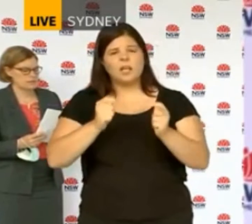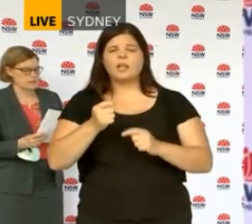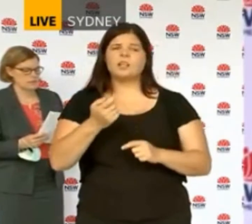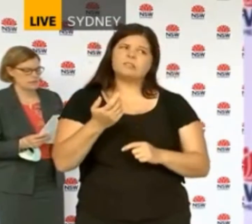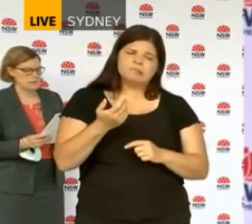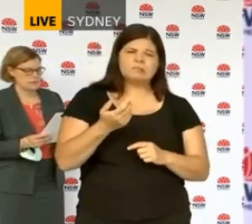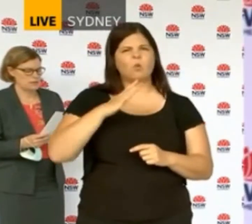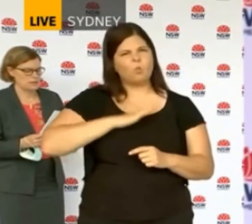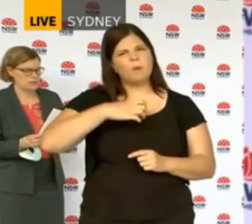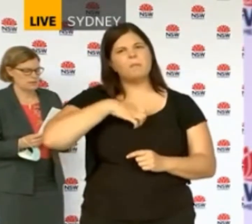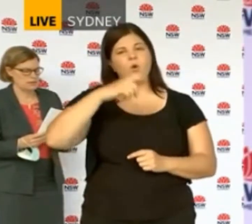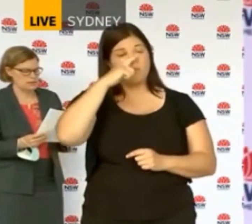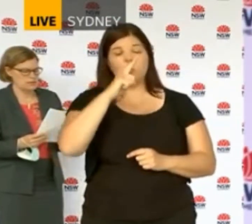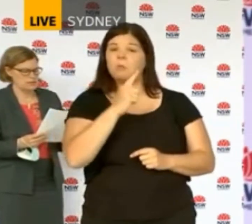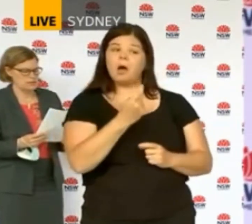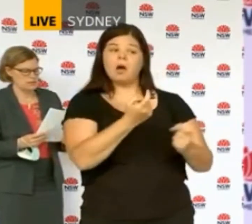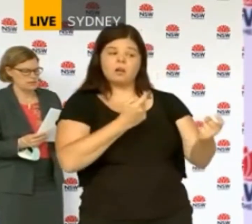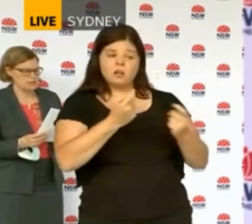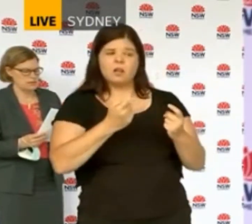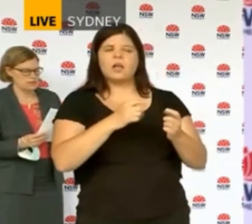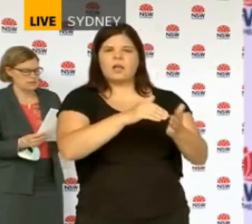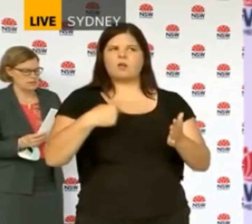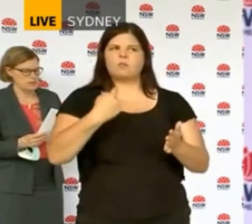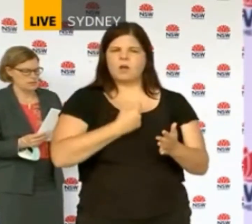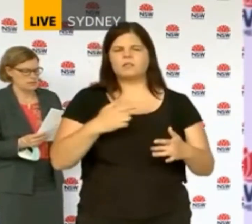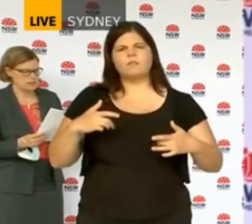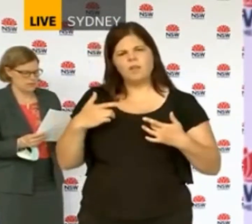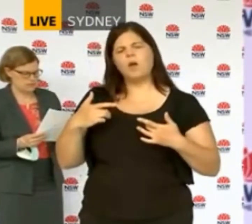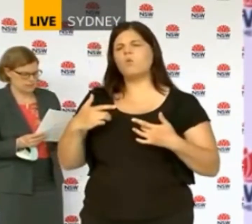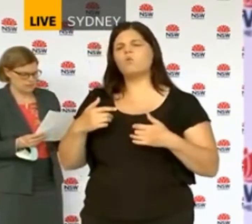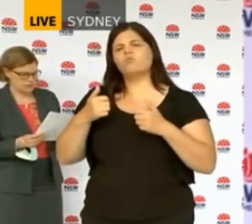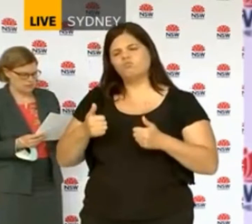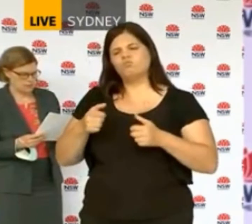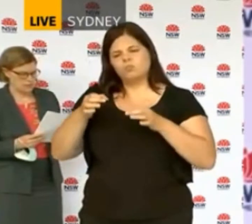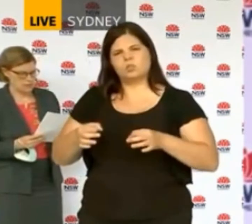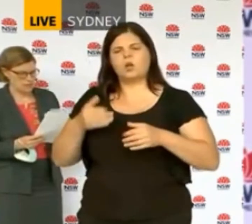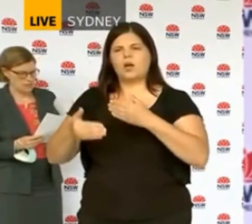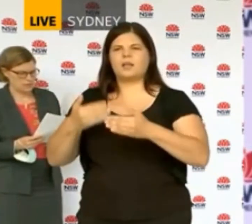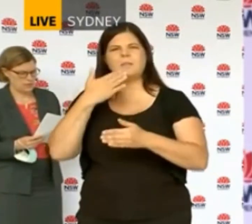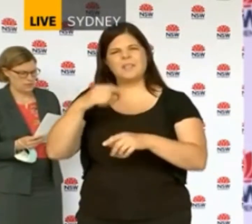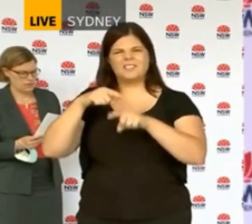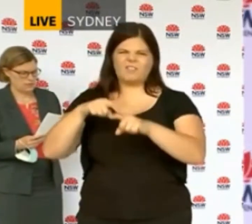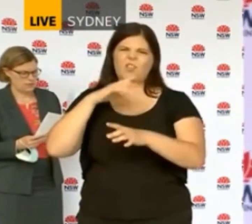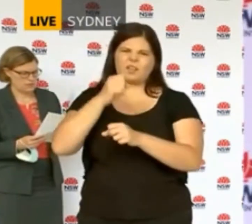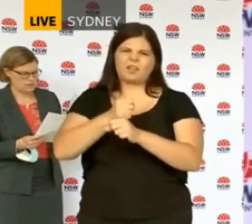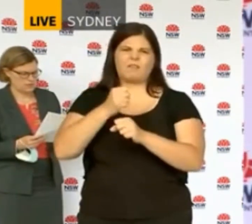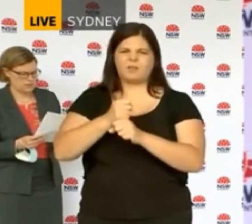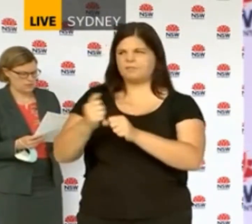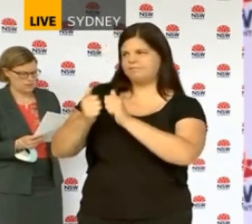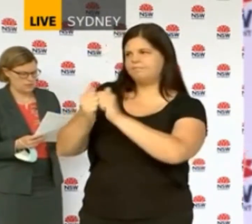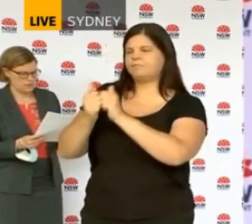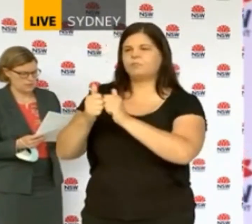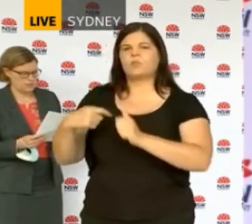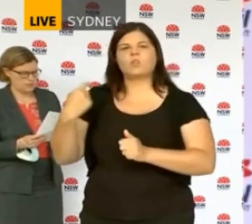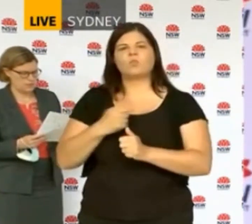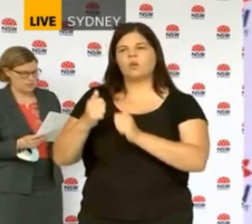of confidence in relation to what is occurring in this state. And I'm just urging people to please work with the government. The more we do together, the more